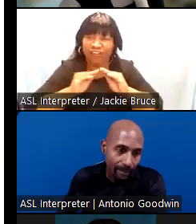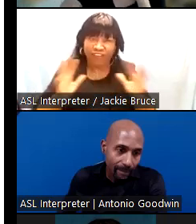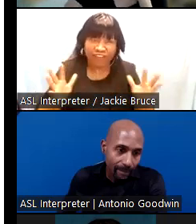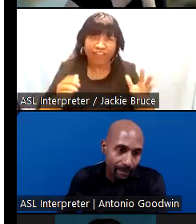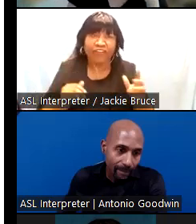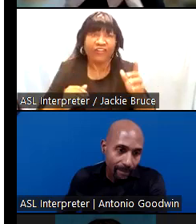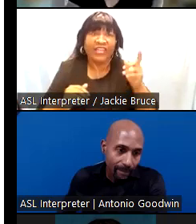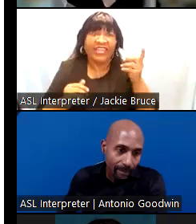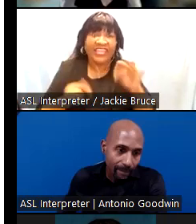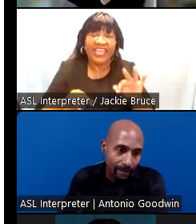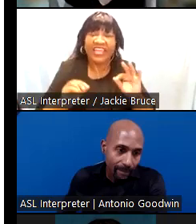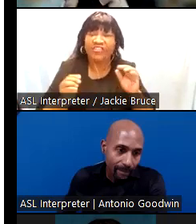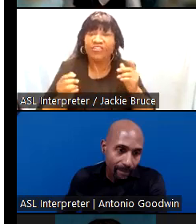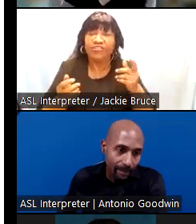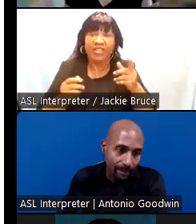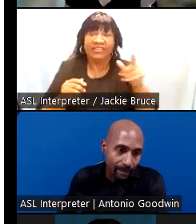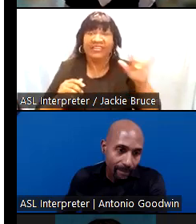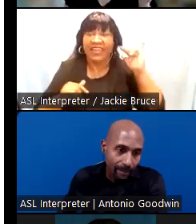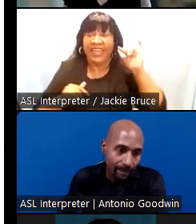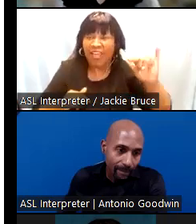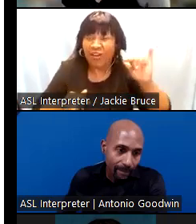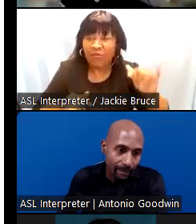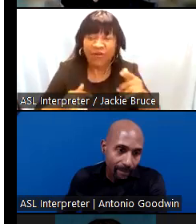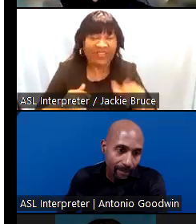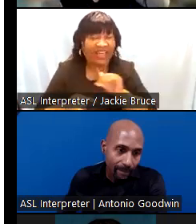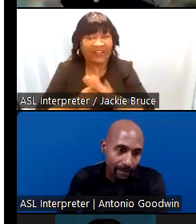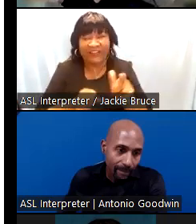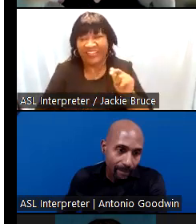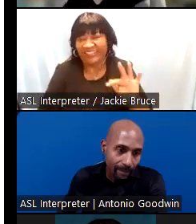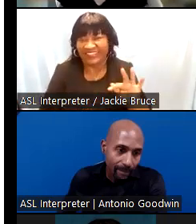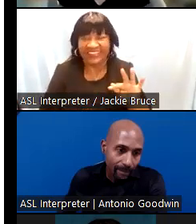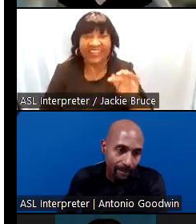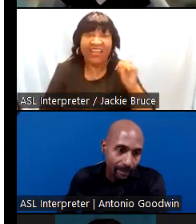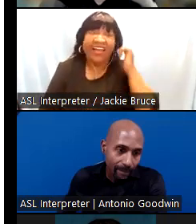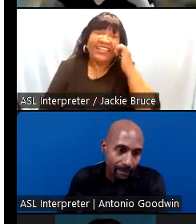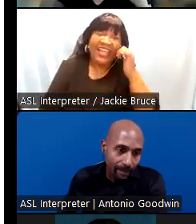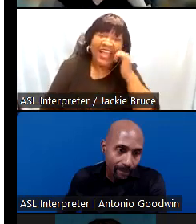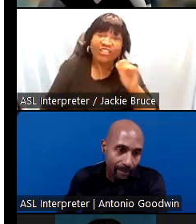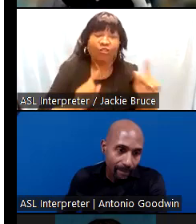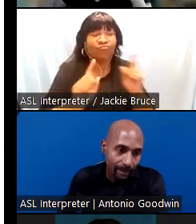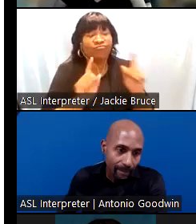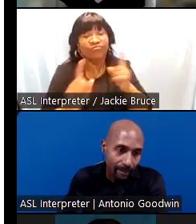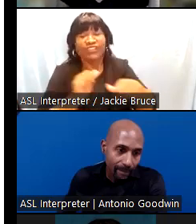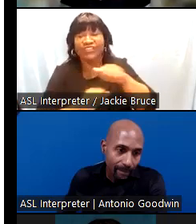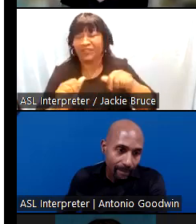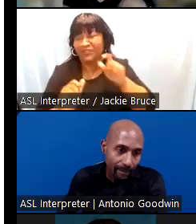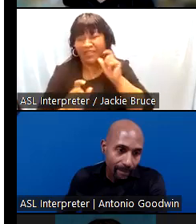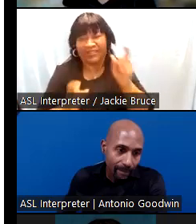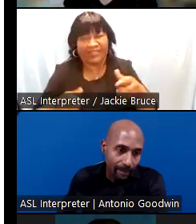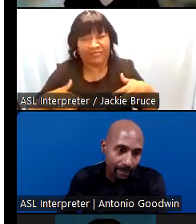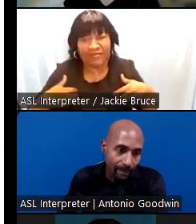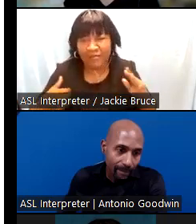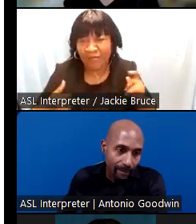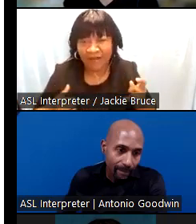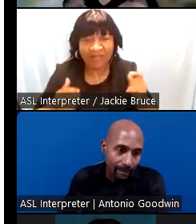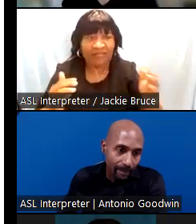it from this isn't airborne. This isn't COVID-19. You're not going to get it from casual conversations with people. You're not going to get